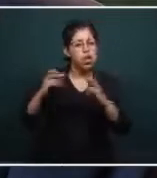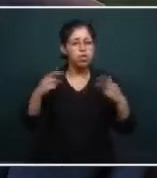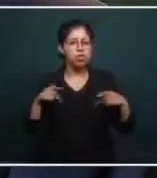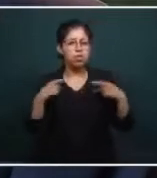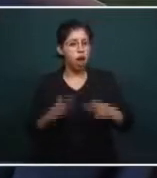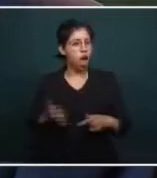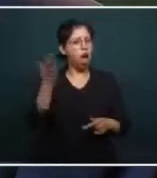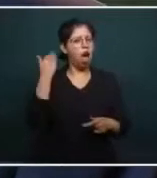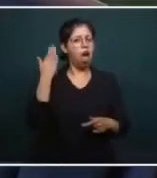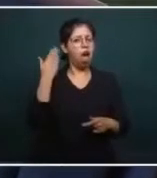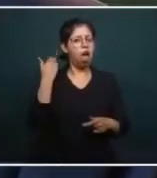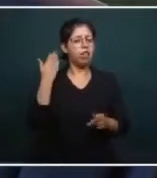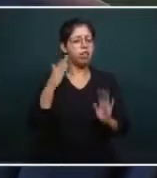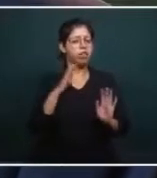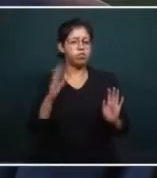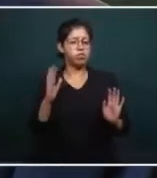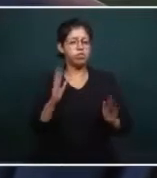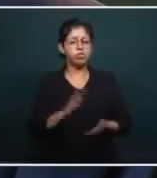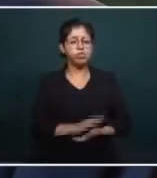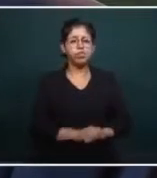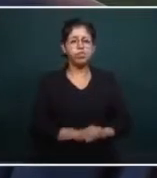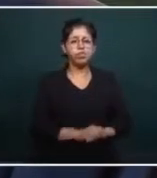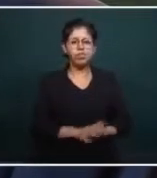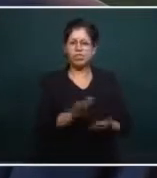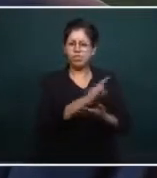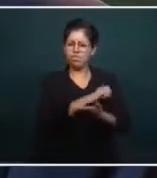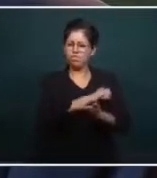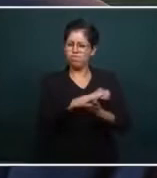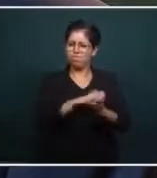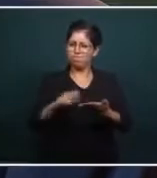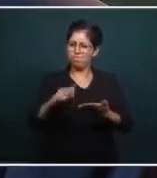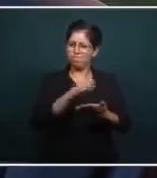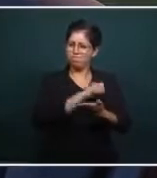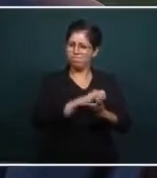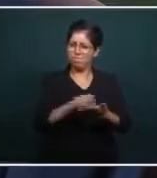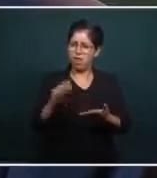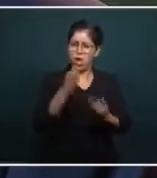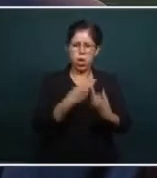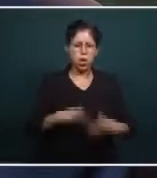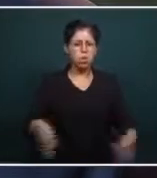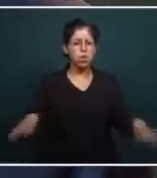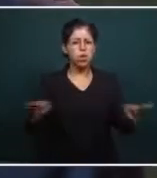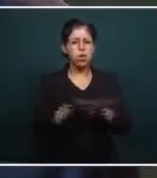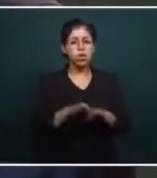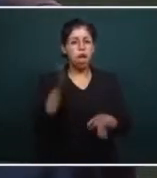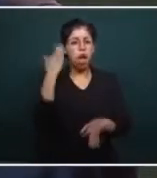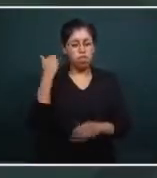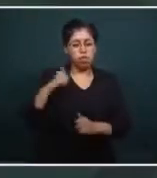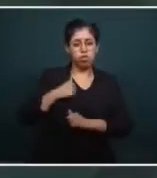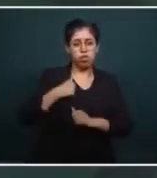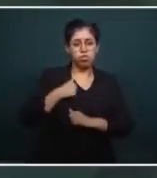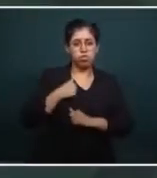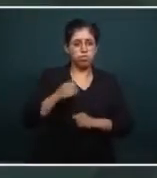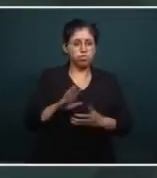public security. Before, and I want to underline that, and I want to repeat that they were not allowed to